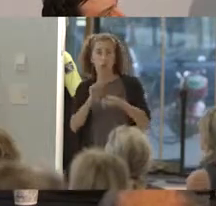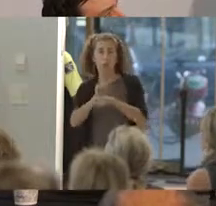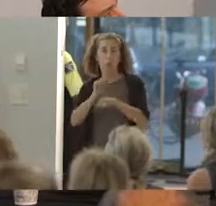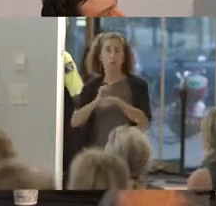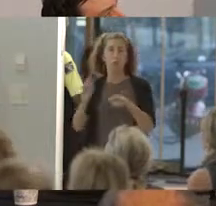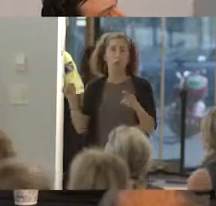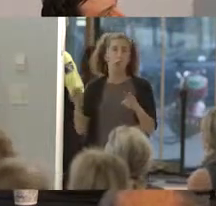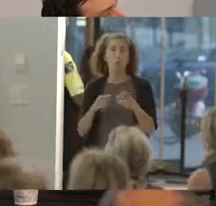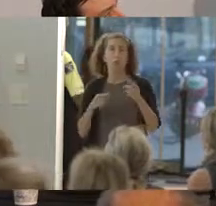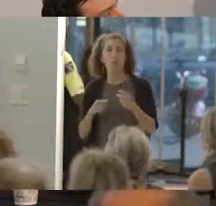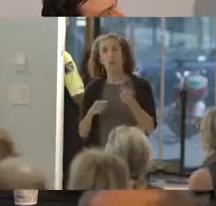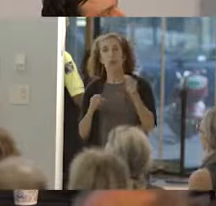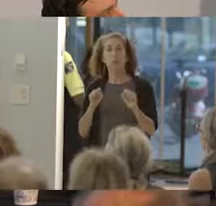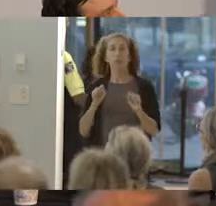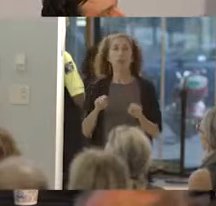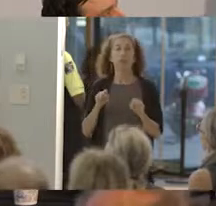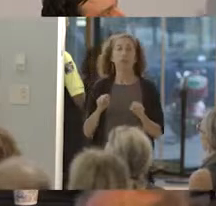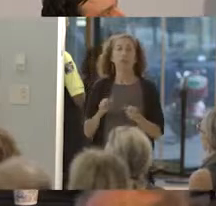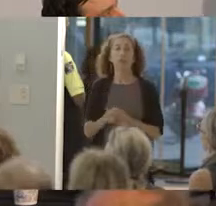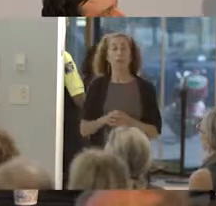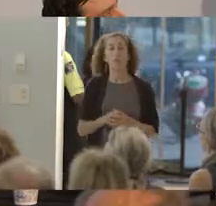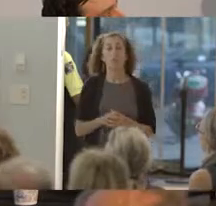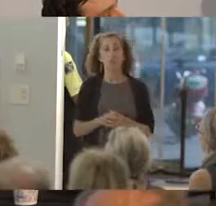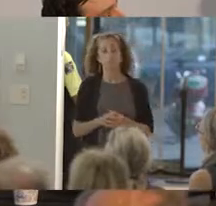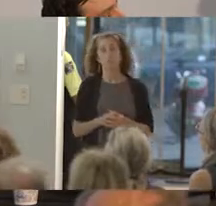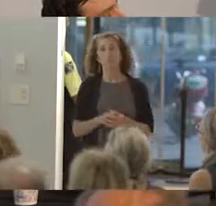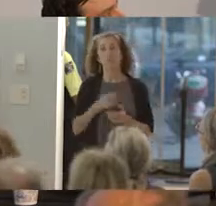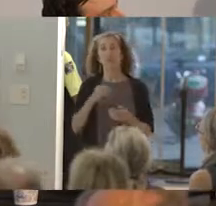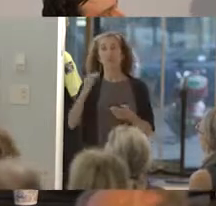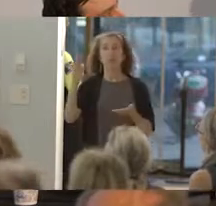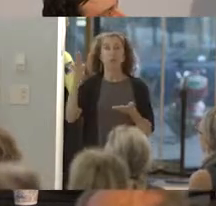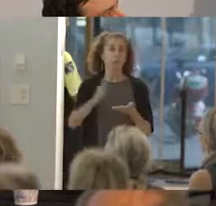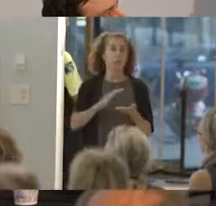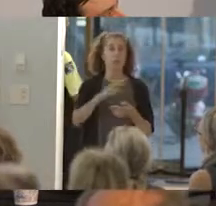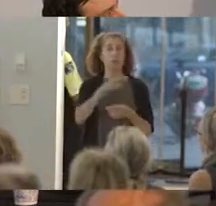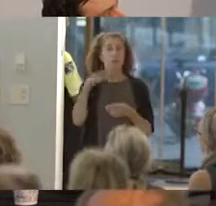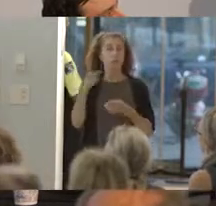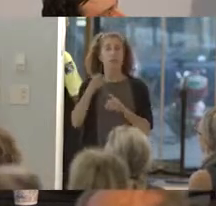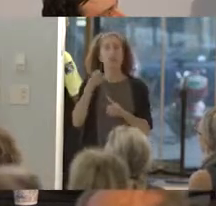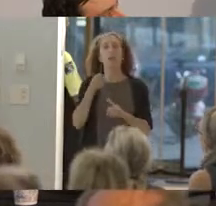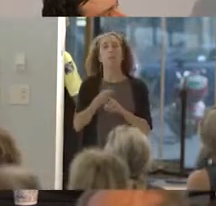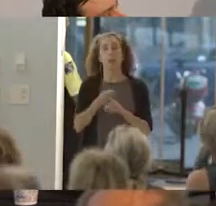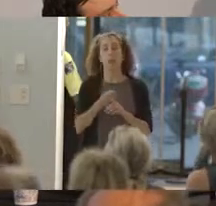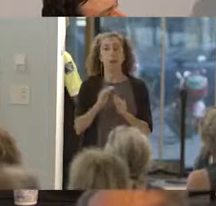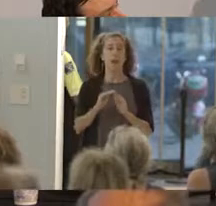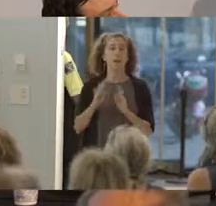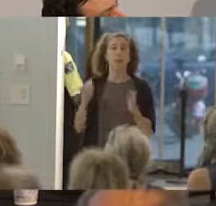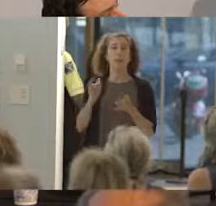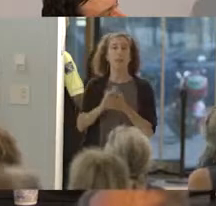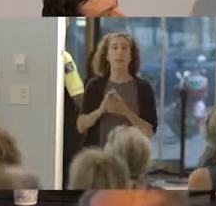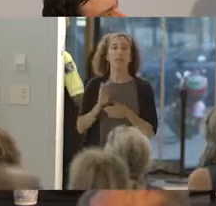and as painless as possible. I can't speak to the details of that they can in the future, but that's certainly top of mind. And I